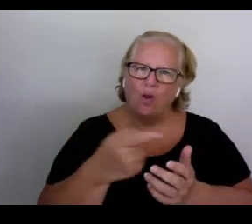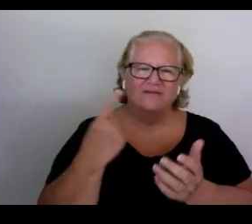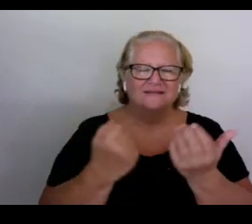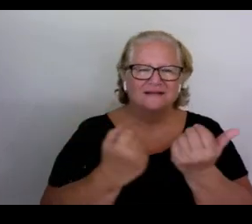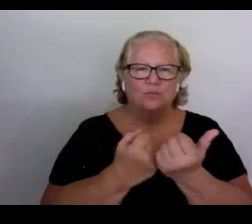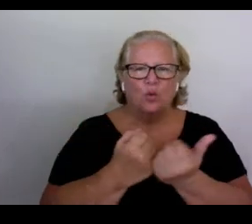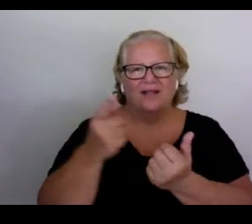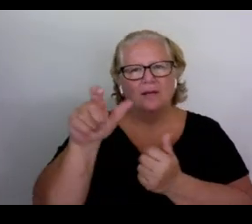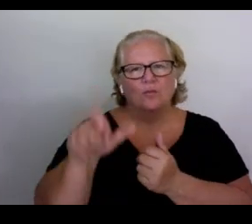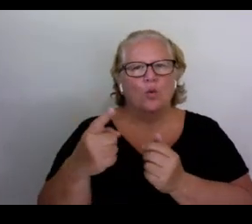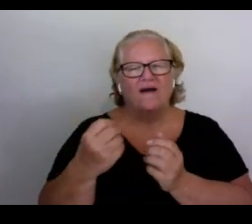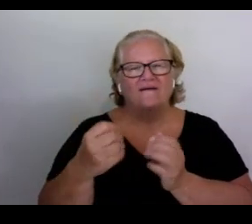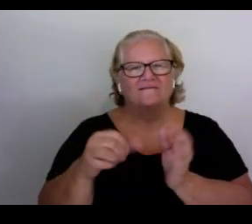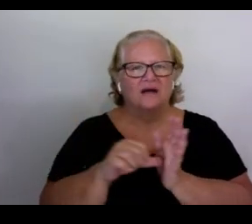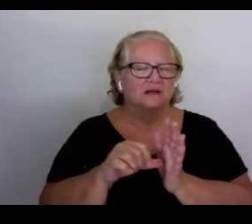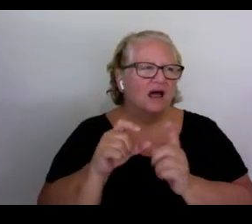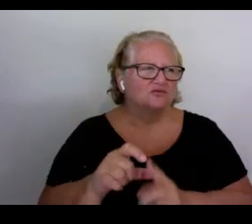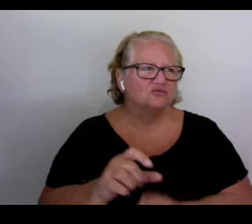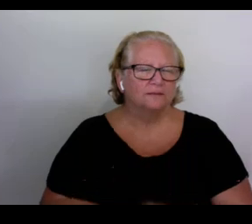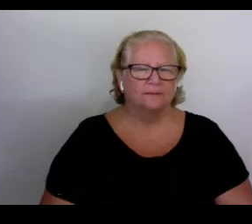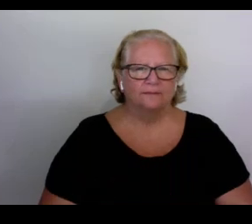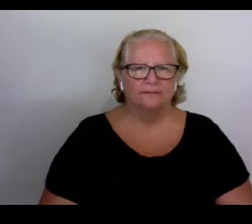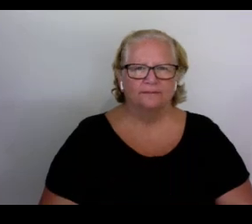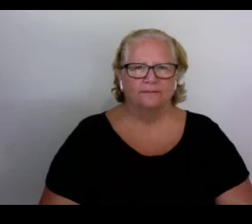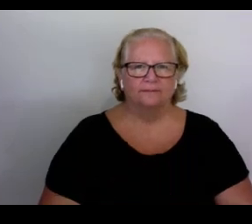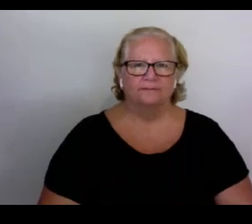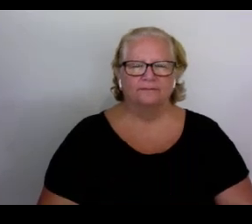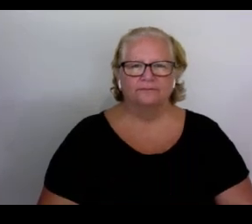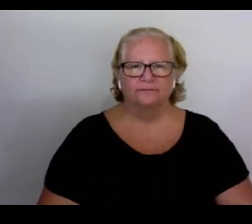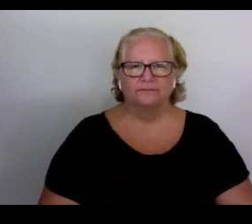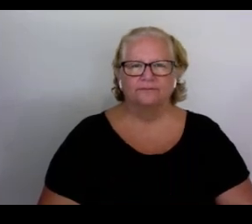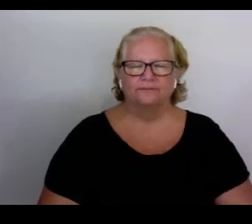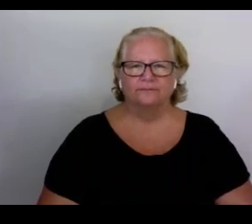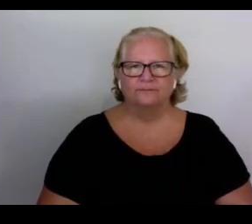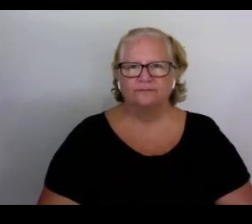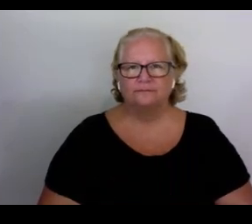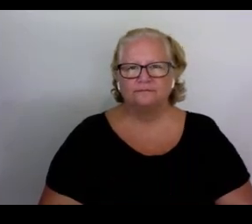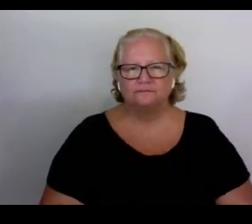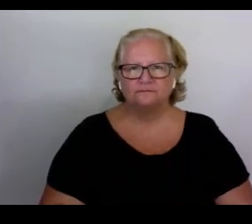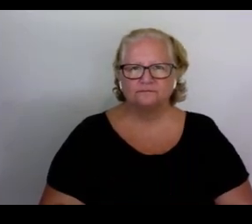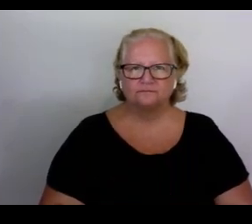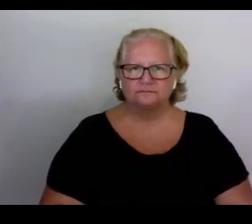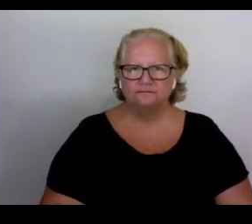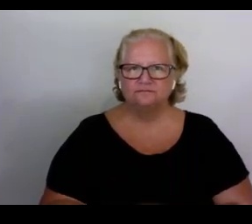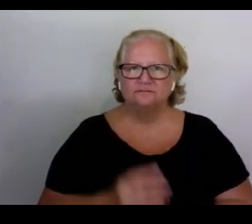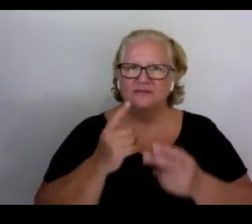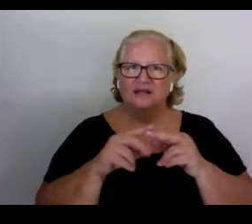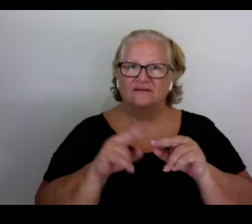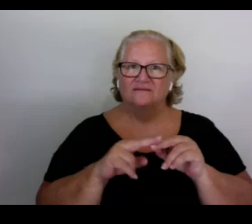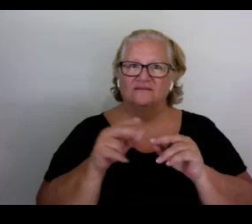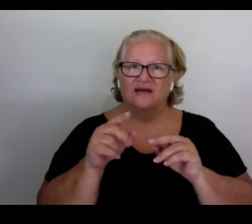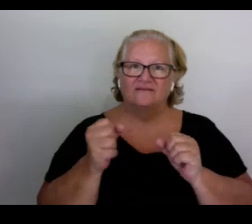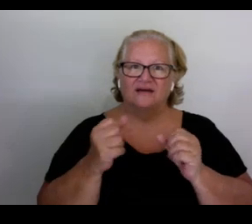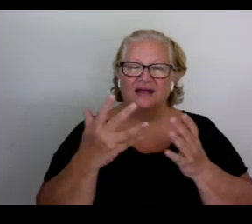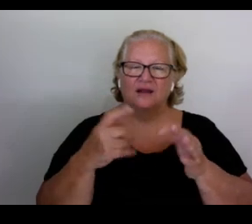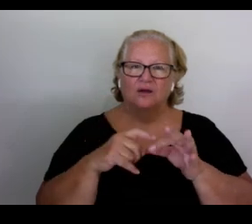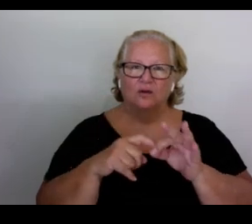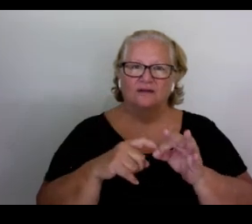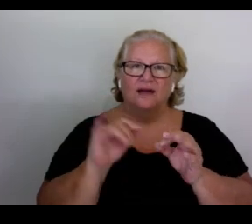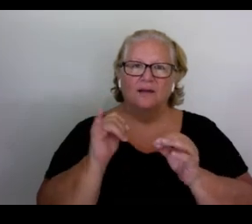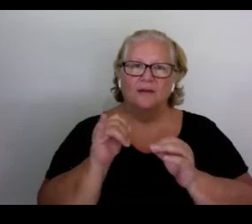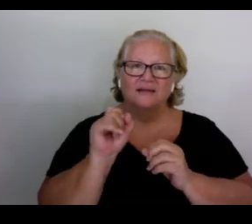working together to make it work. Definitely, some great work being done. If you have any questions, maybe send